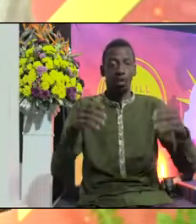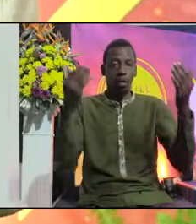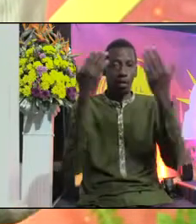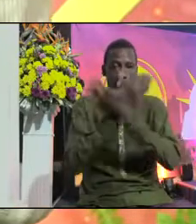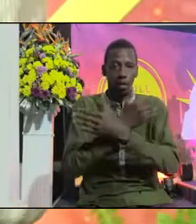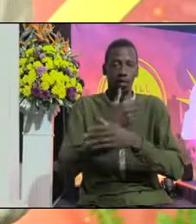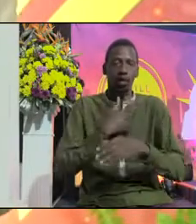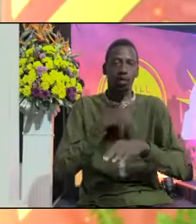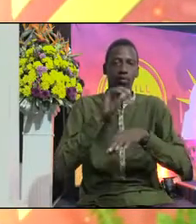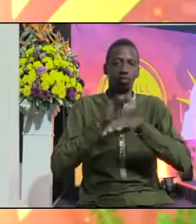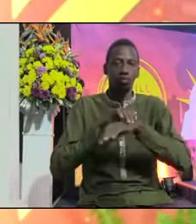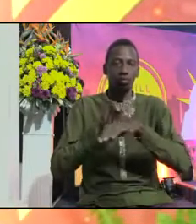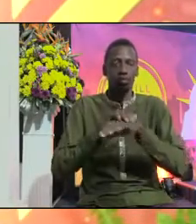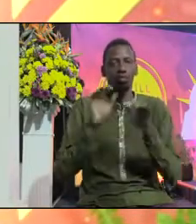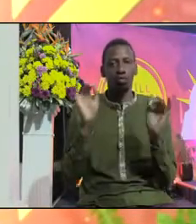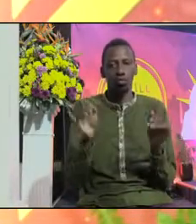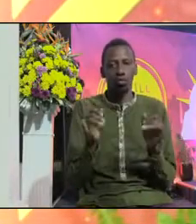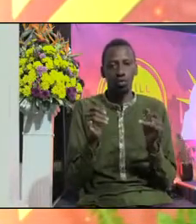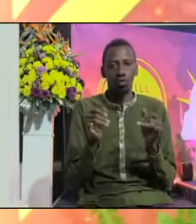for biblically